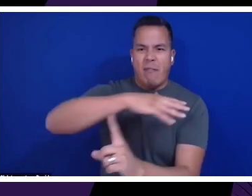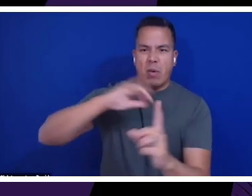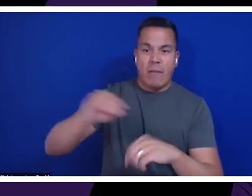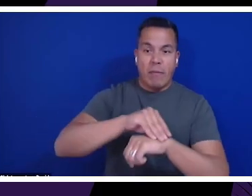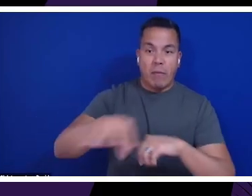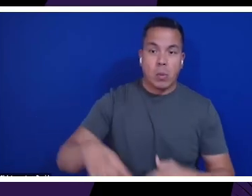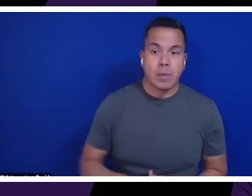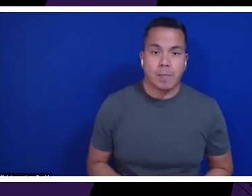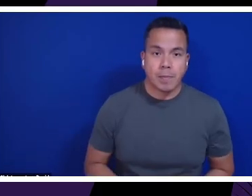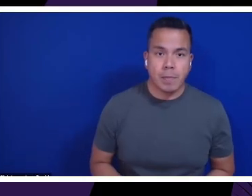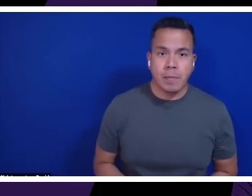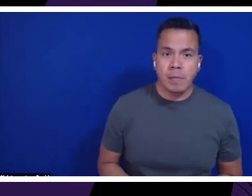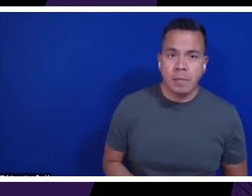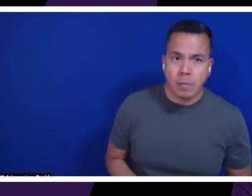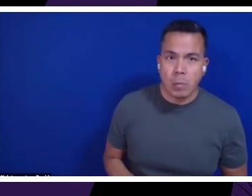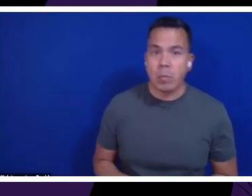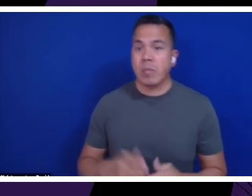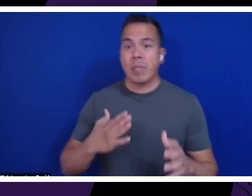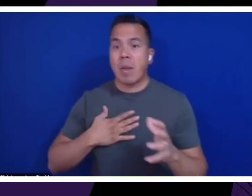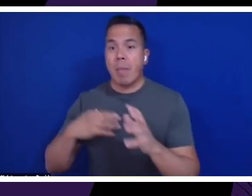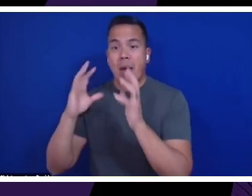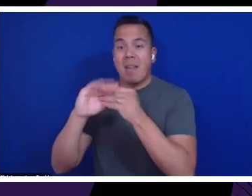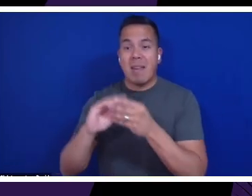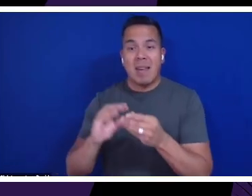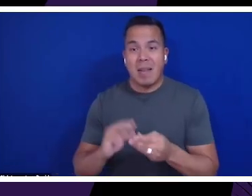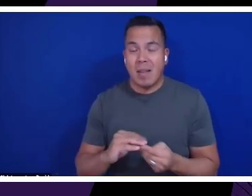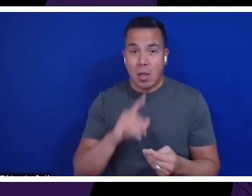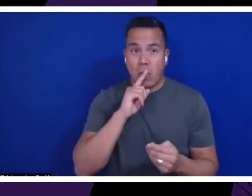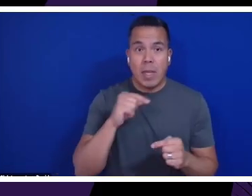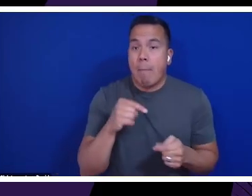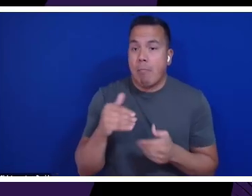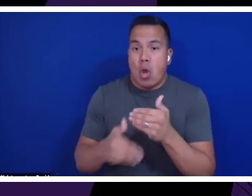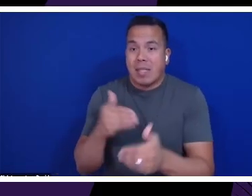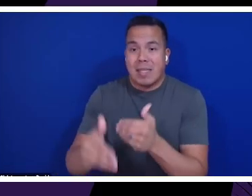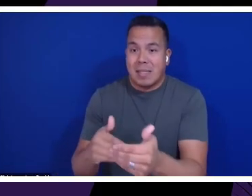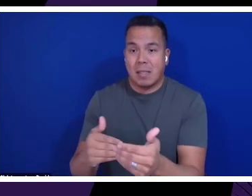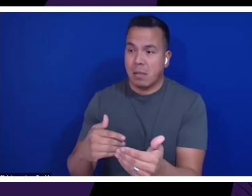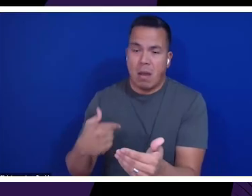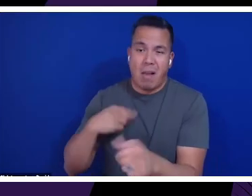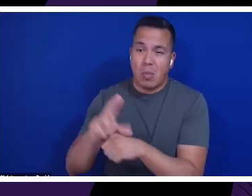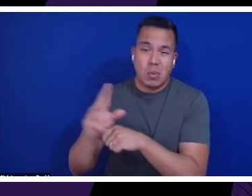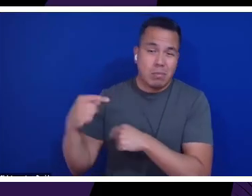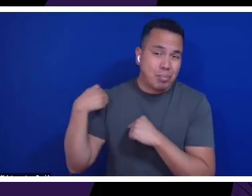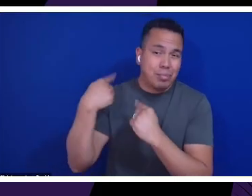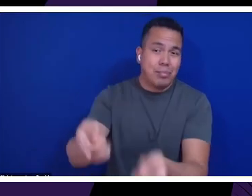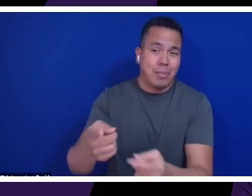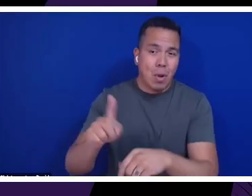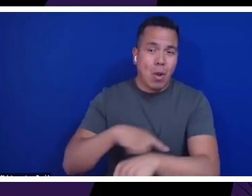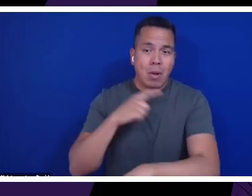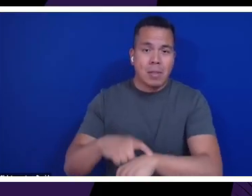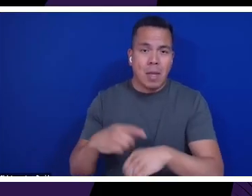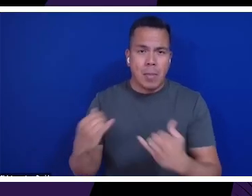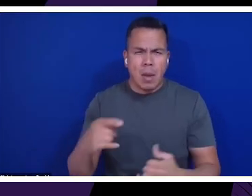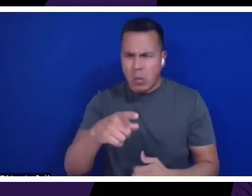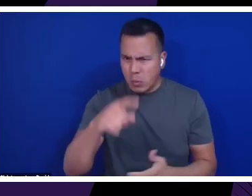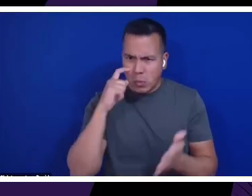Now, that is not coming out of nowhere. Processing has been my companion for a while now. I don't know if any of you recognize the